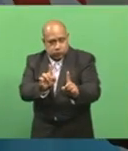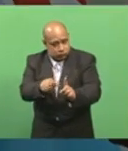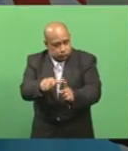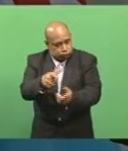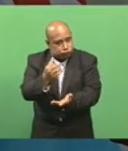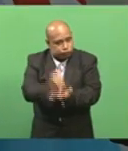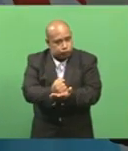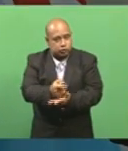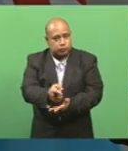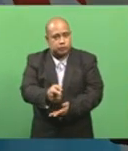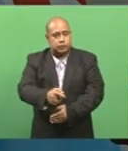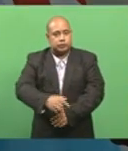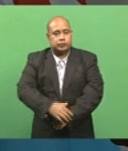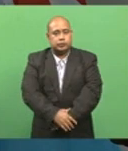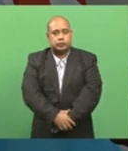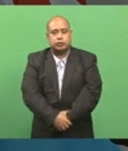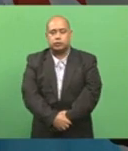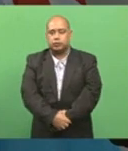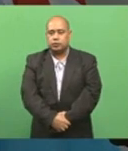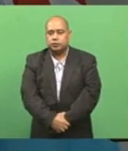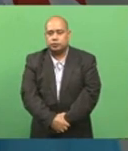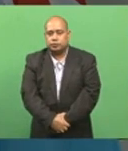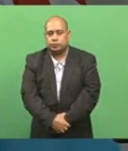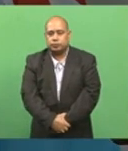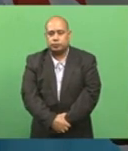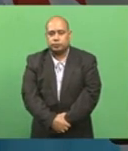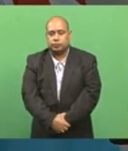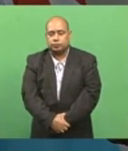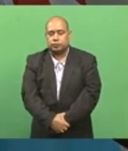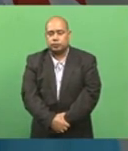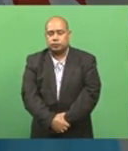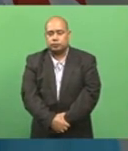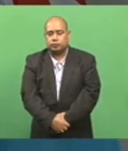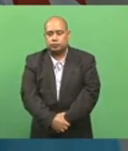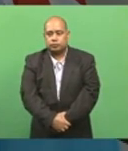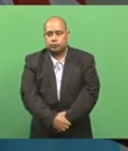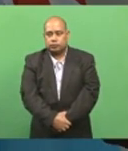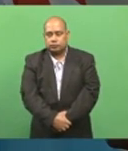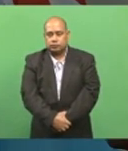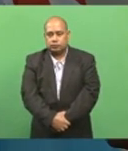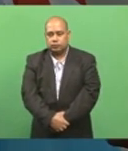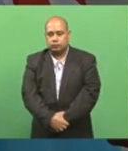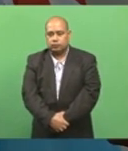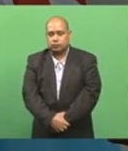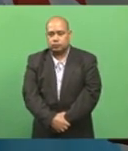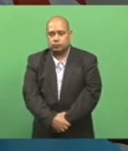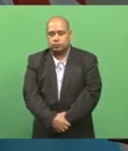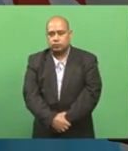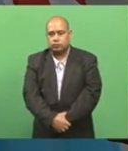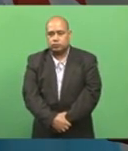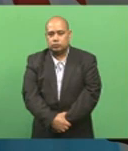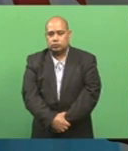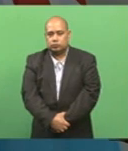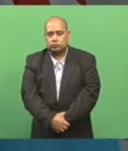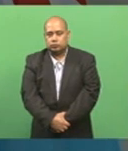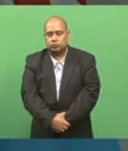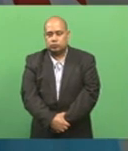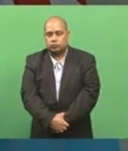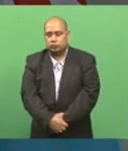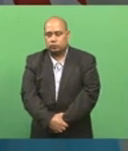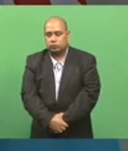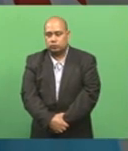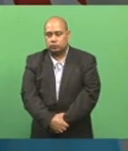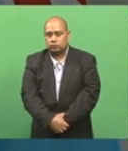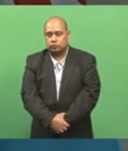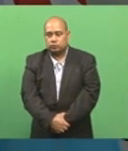6 close contacts that we've been keeping an eye on, and they now have been moved to a isolation facility in which